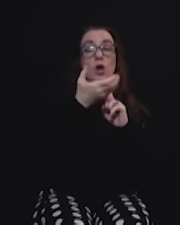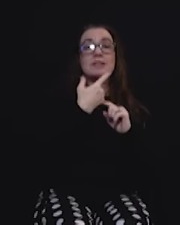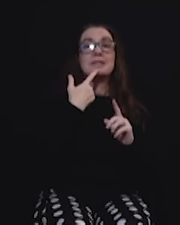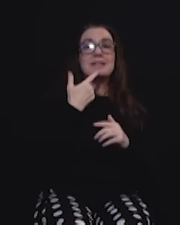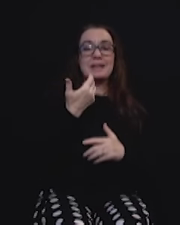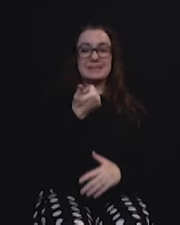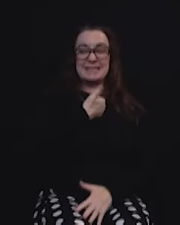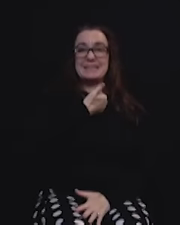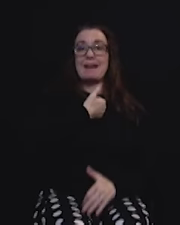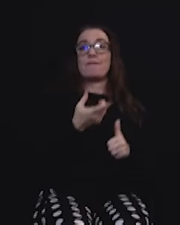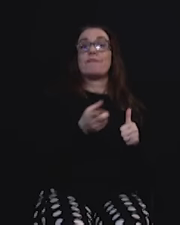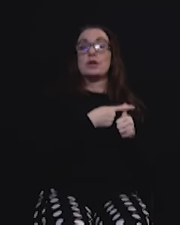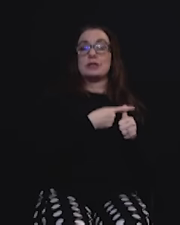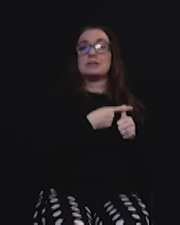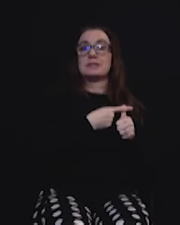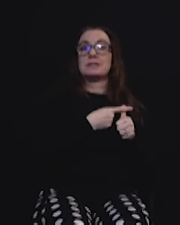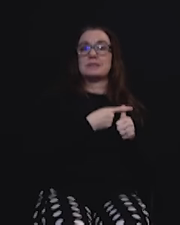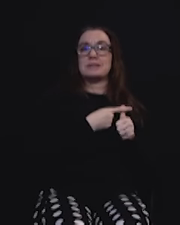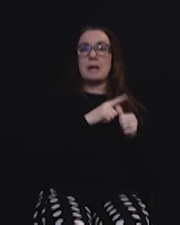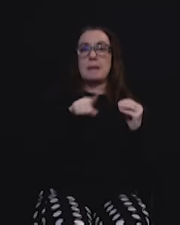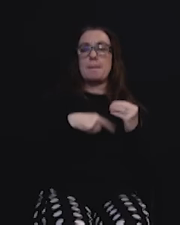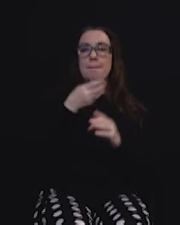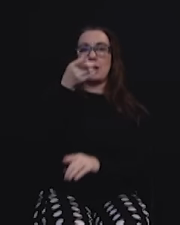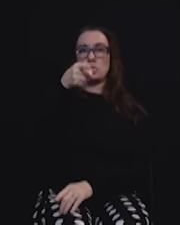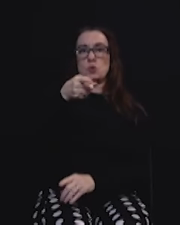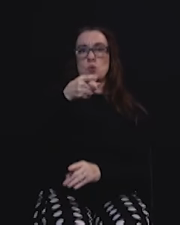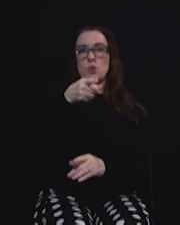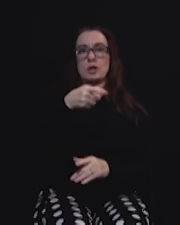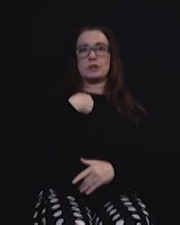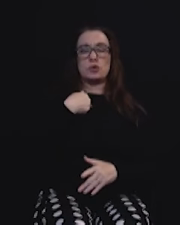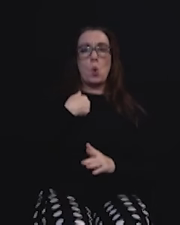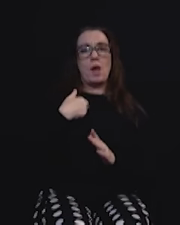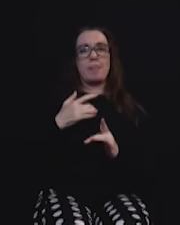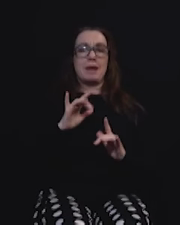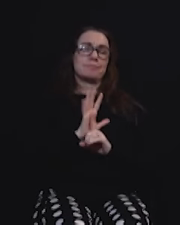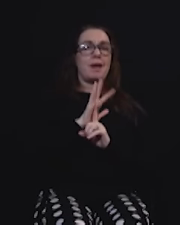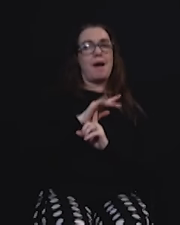self first. It's all about you. You are the star of your own show.